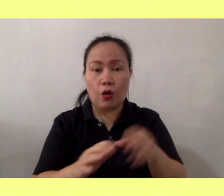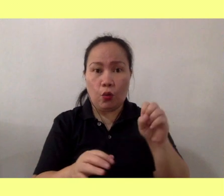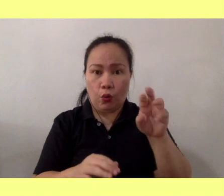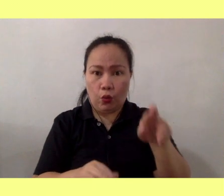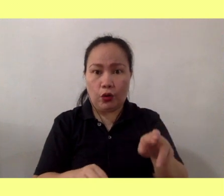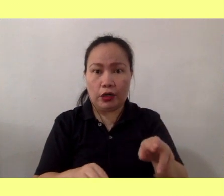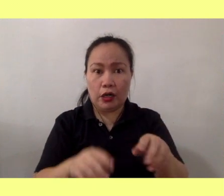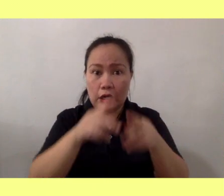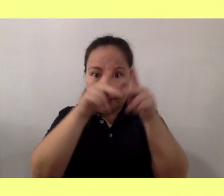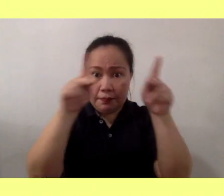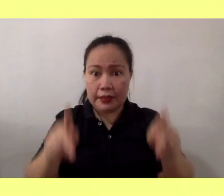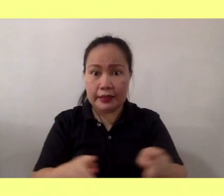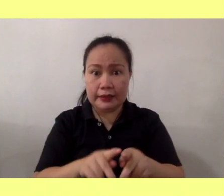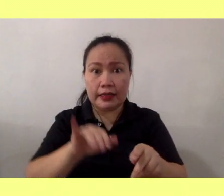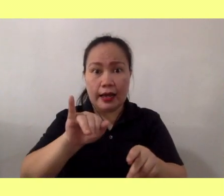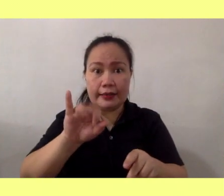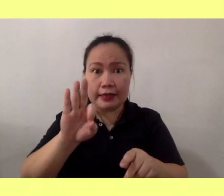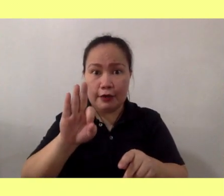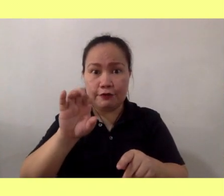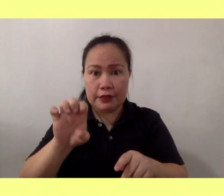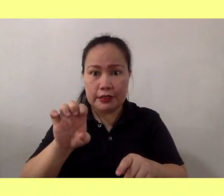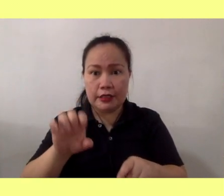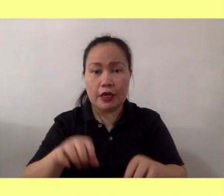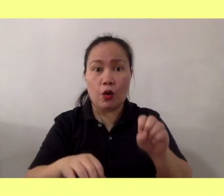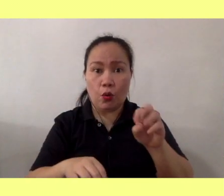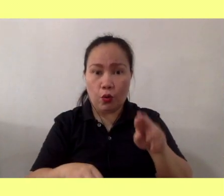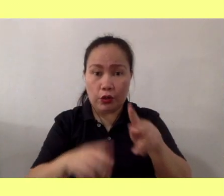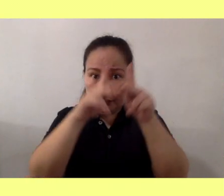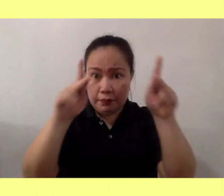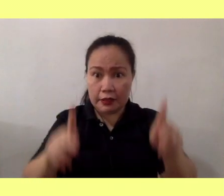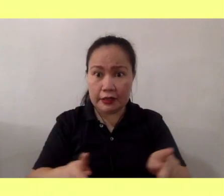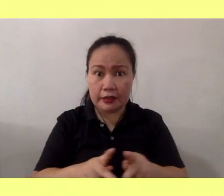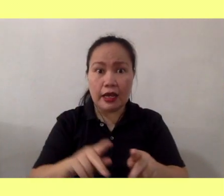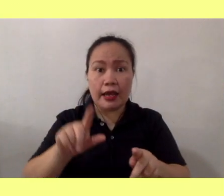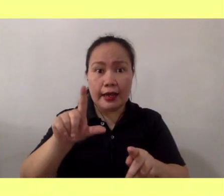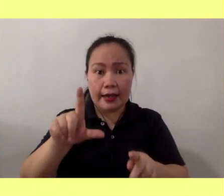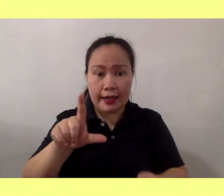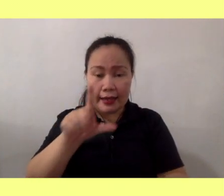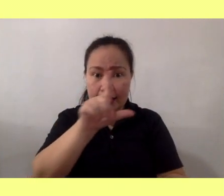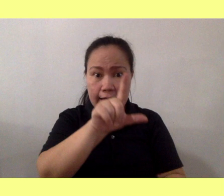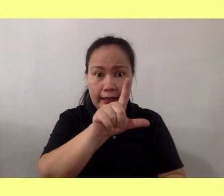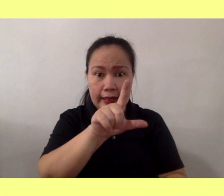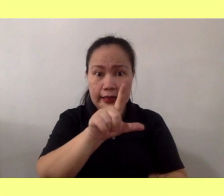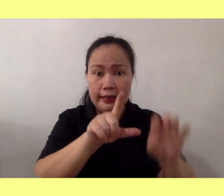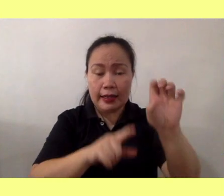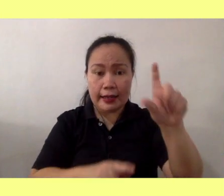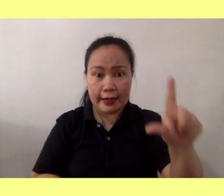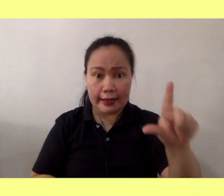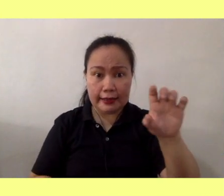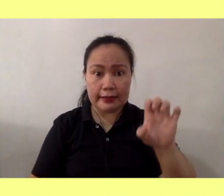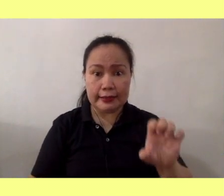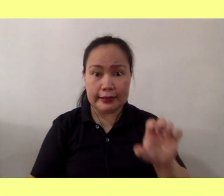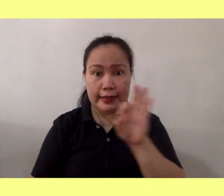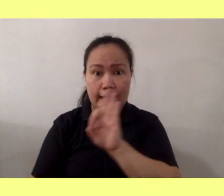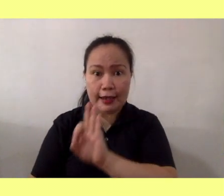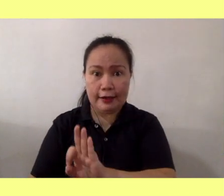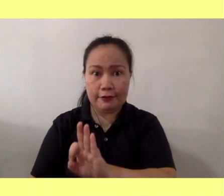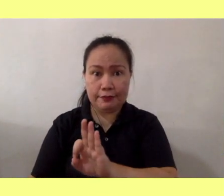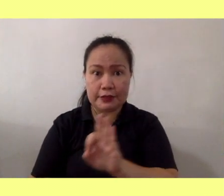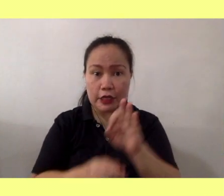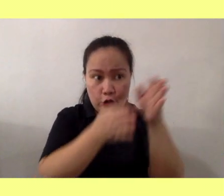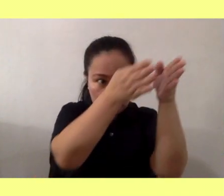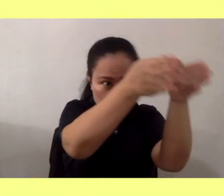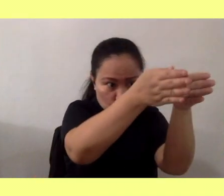plane IFE. Pwede rin plane LEF. So, pwedeng clockwise or counterclockwise.